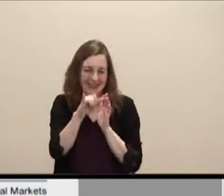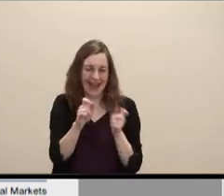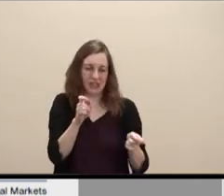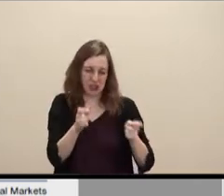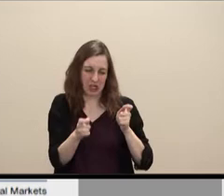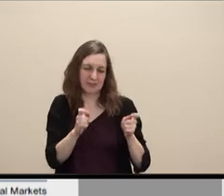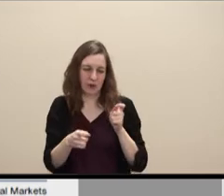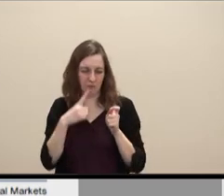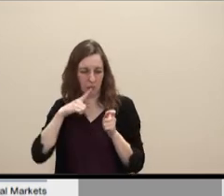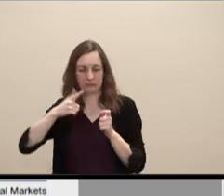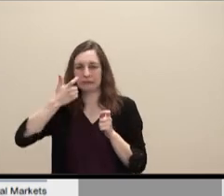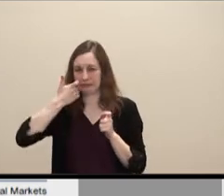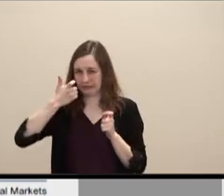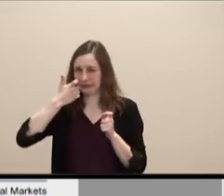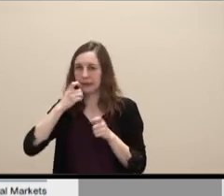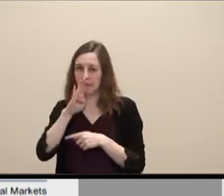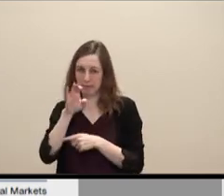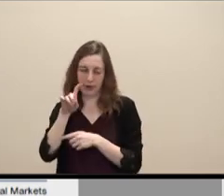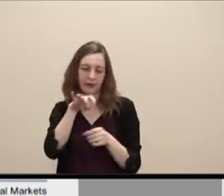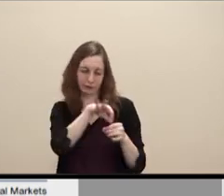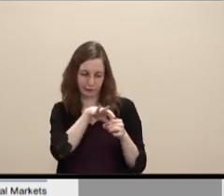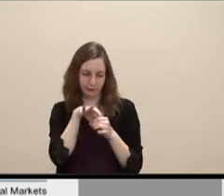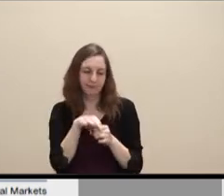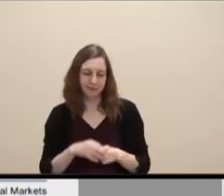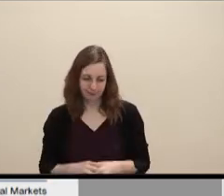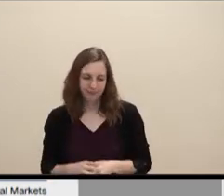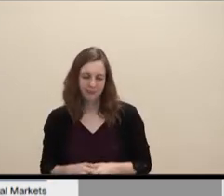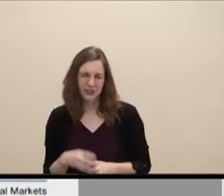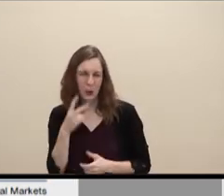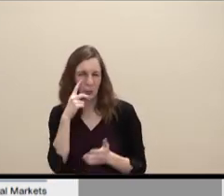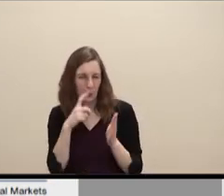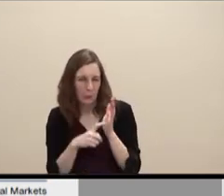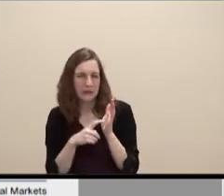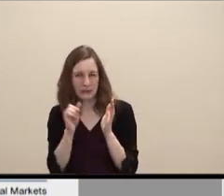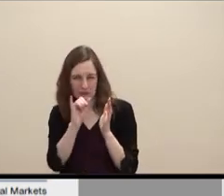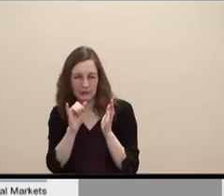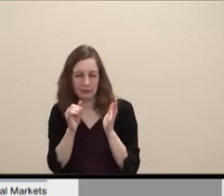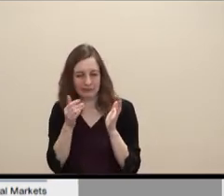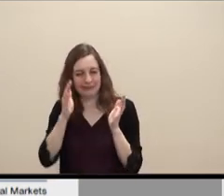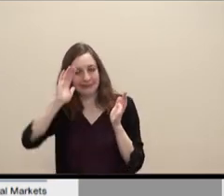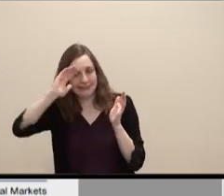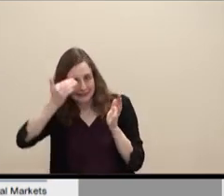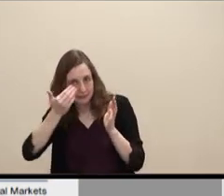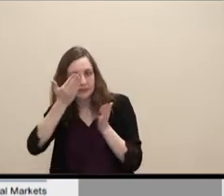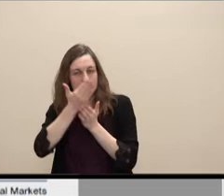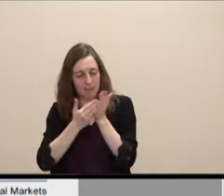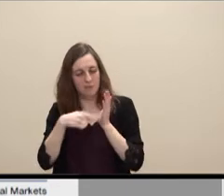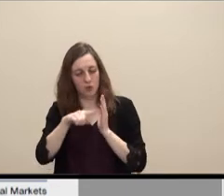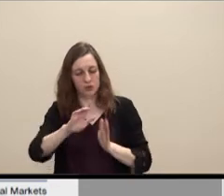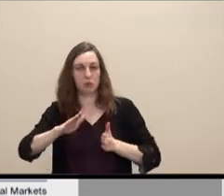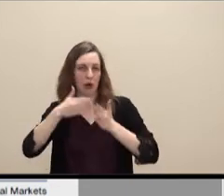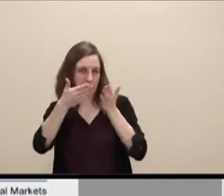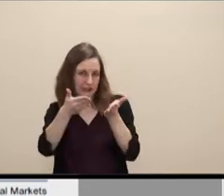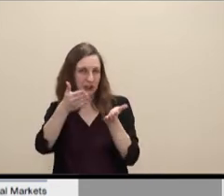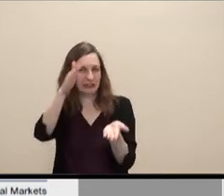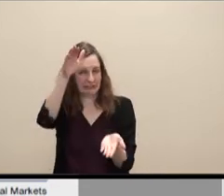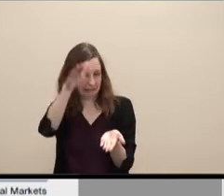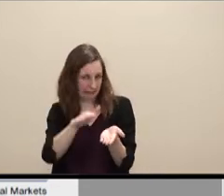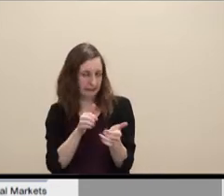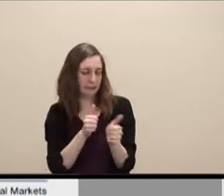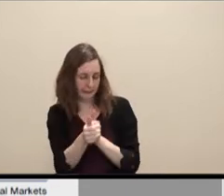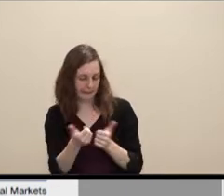some of those propositions go down. And if you'll turn with me onto page 4, you can really see that. We